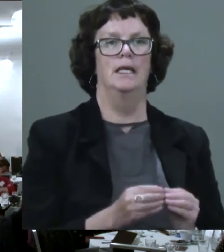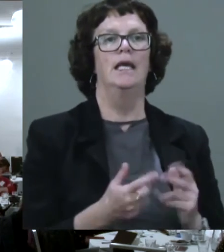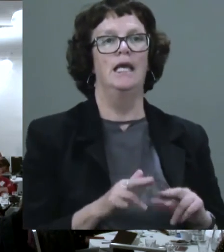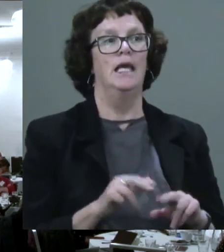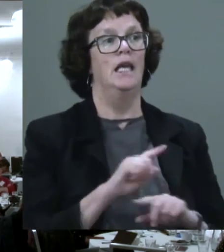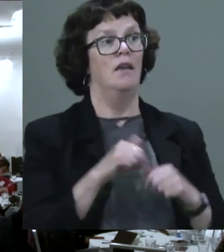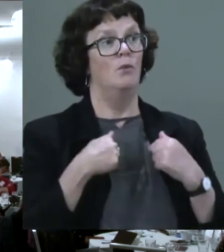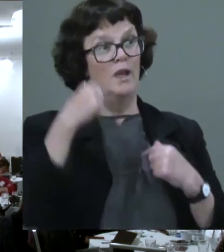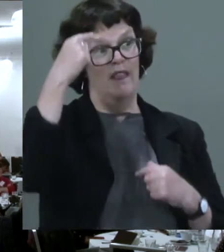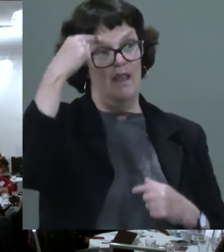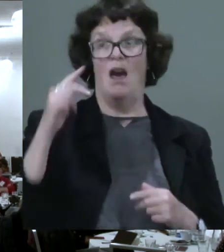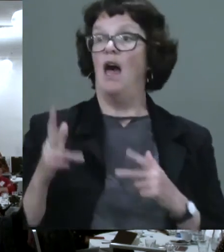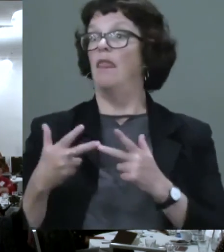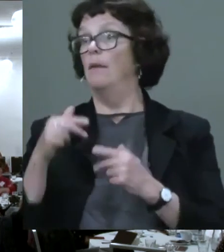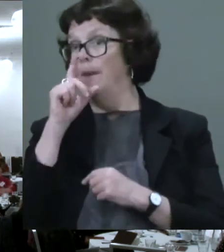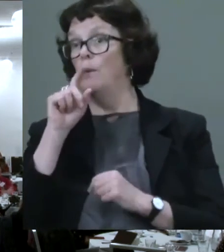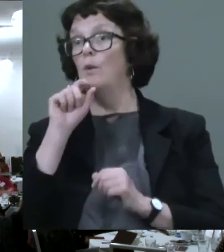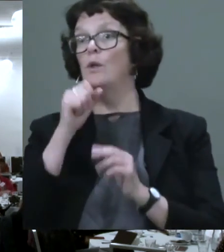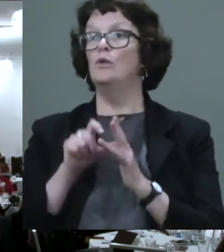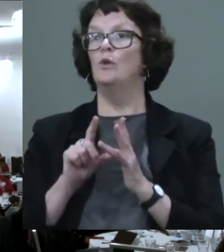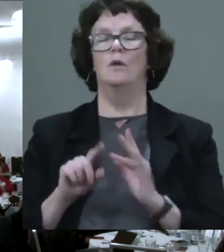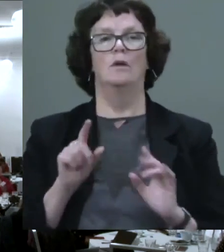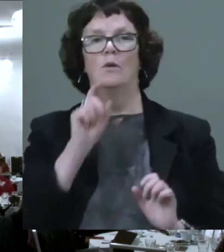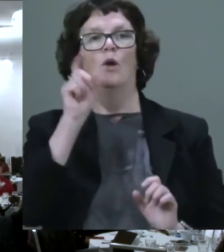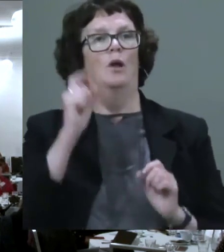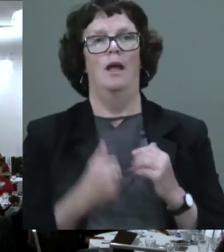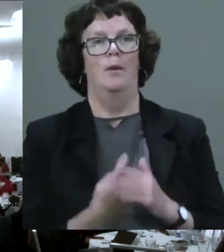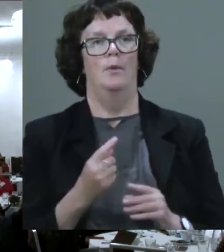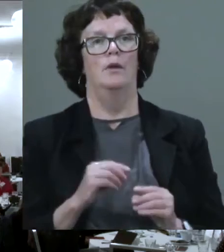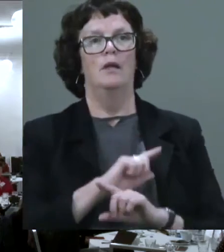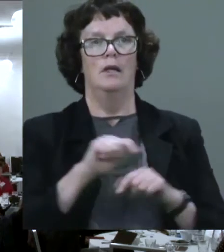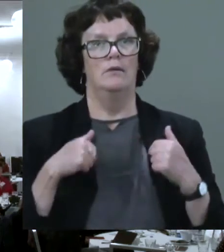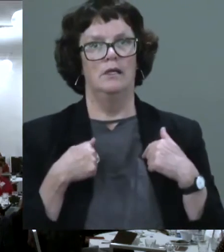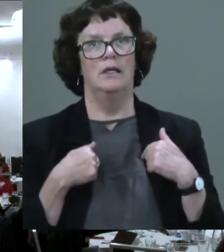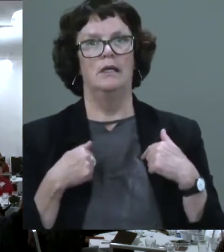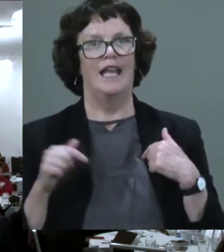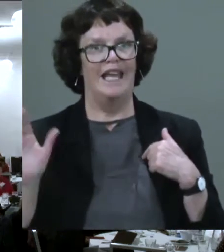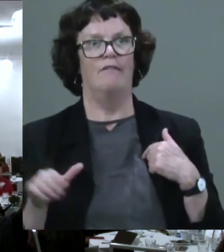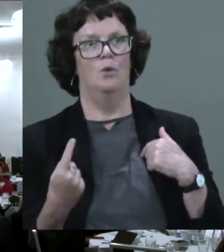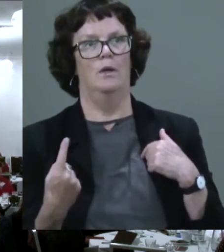do it, it won't happen. So we've all got to be involved.